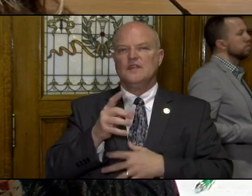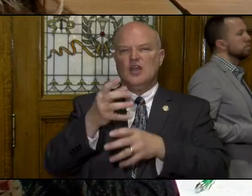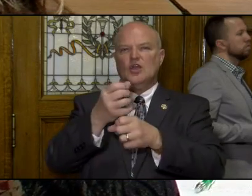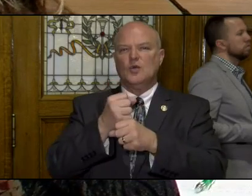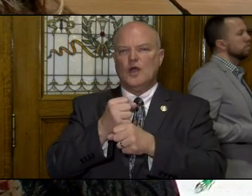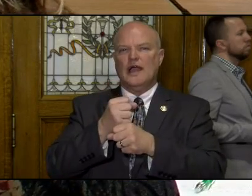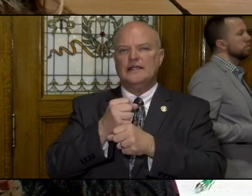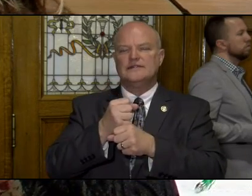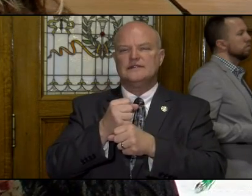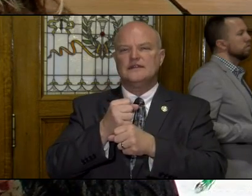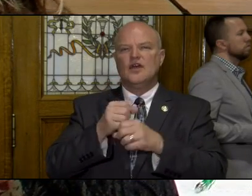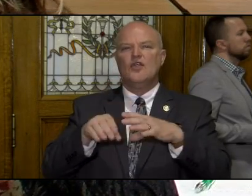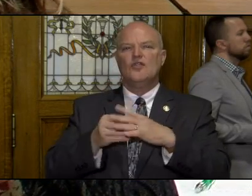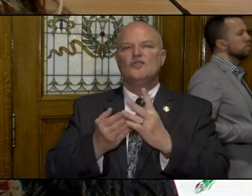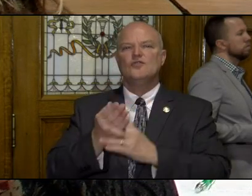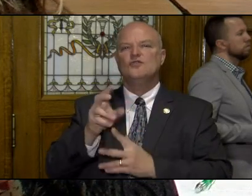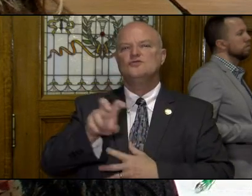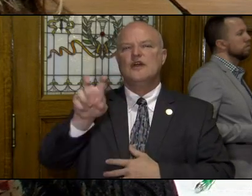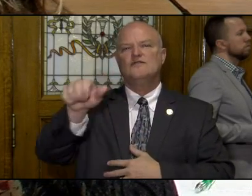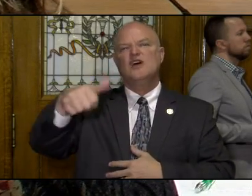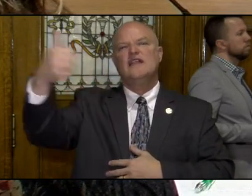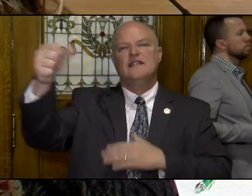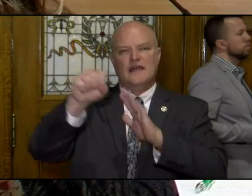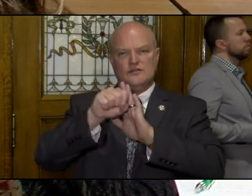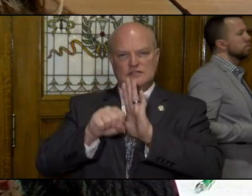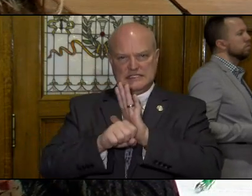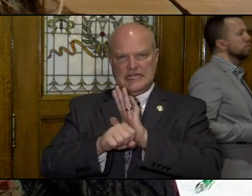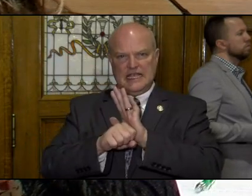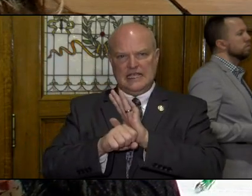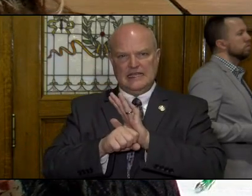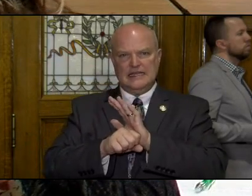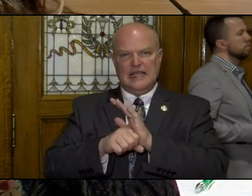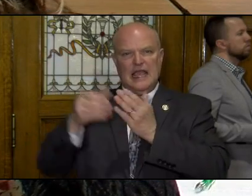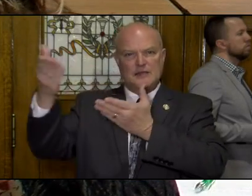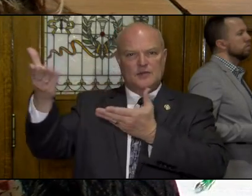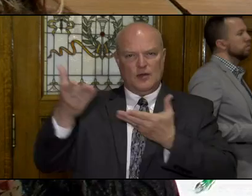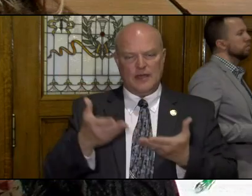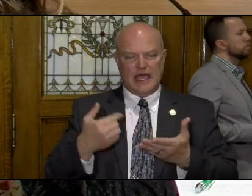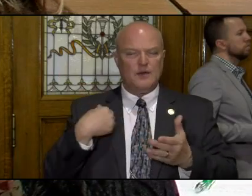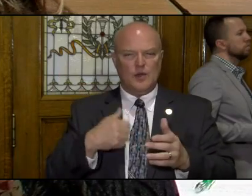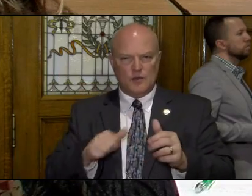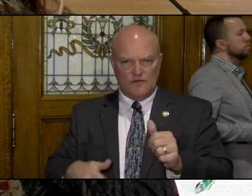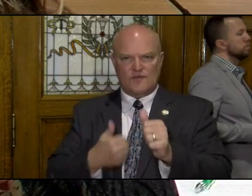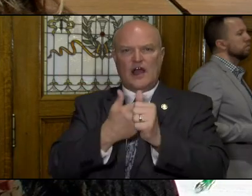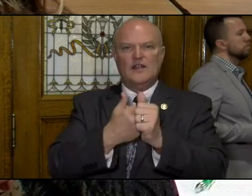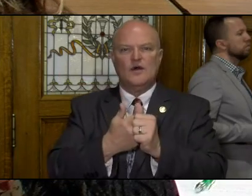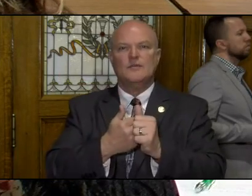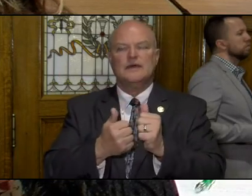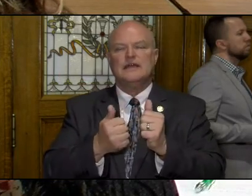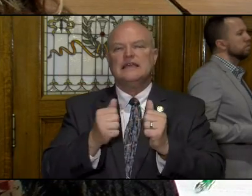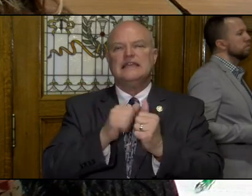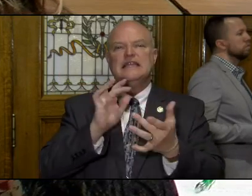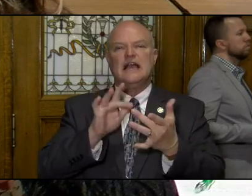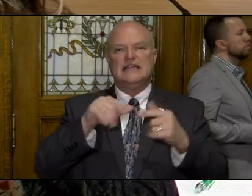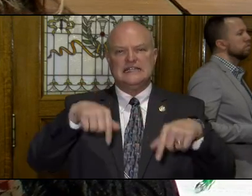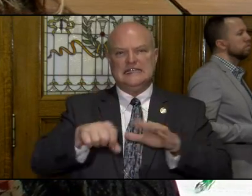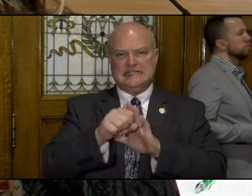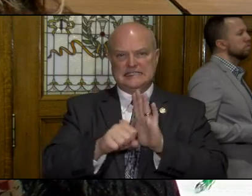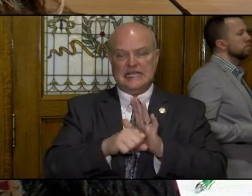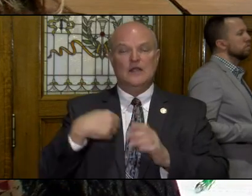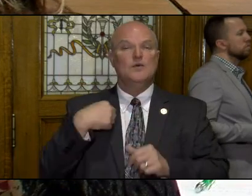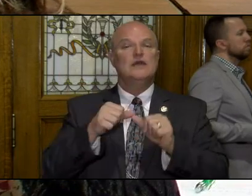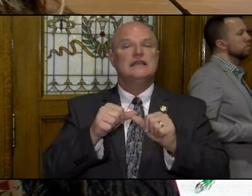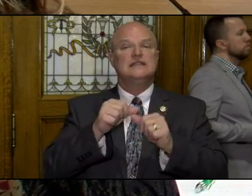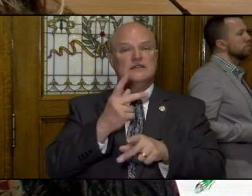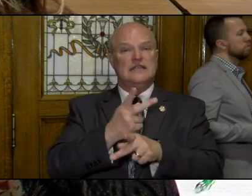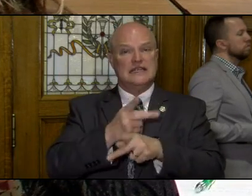acquired through travel to another state, and we will follow up on any contacts within the state. And we'll